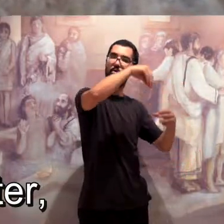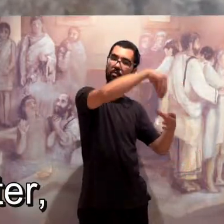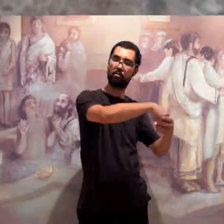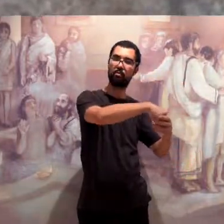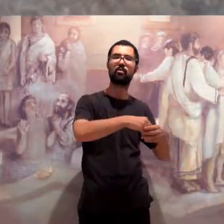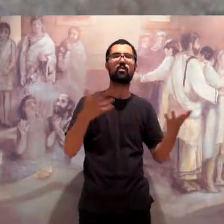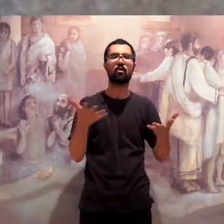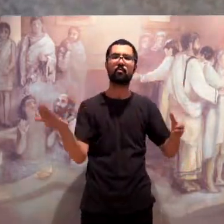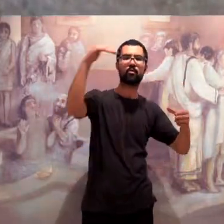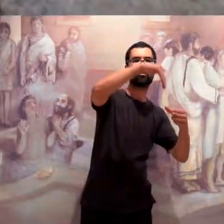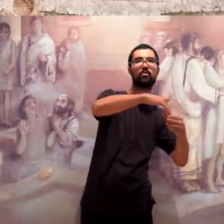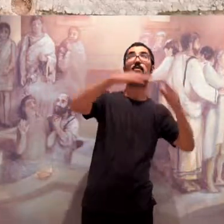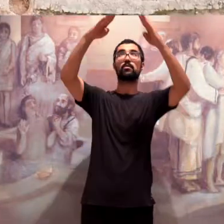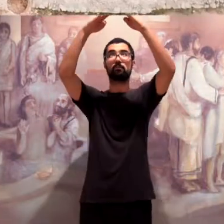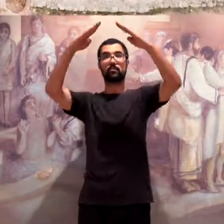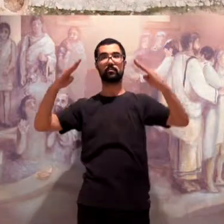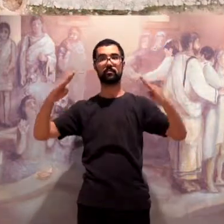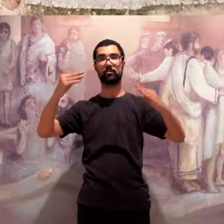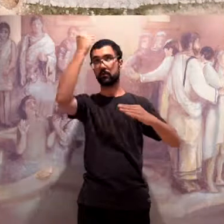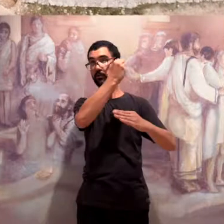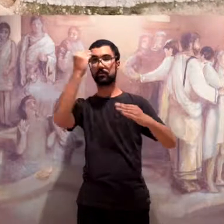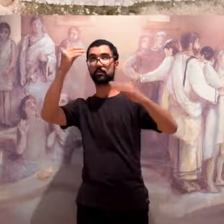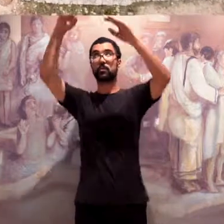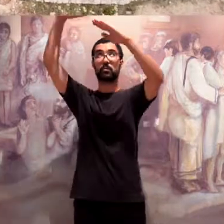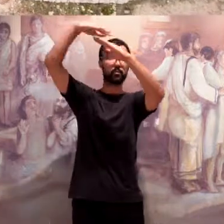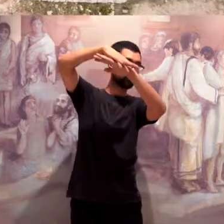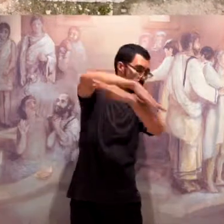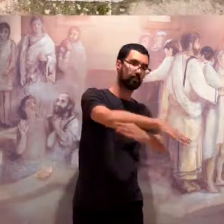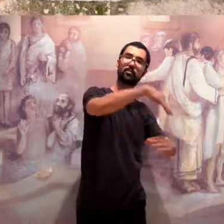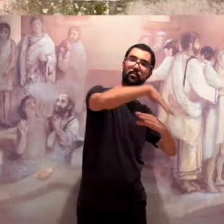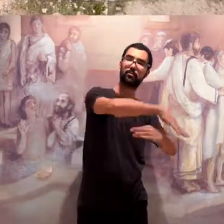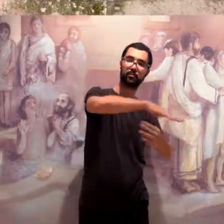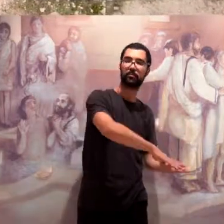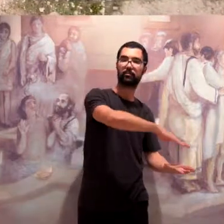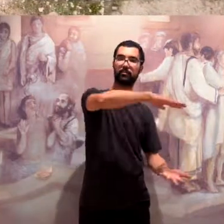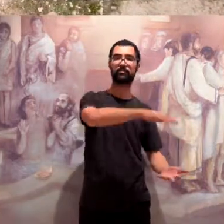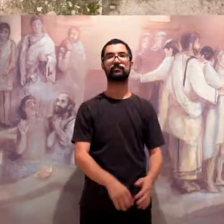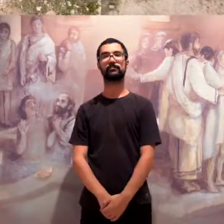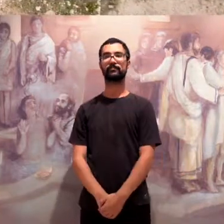water, possibly rainwater from the baptistry roof tiles.